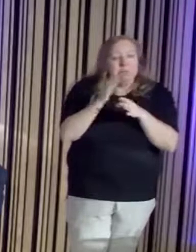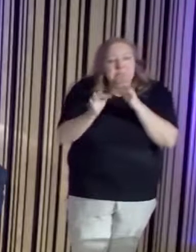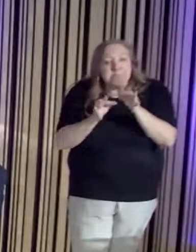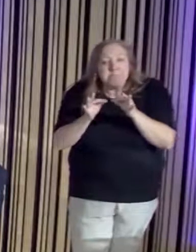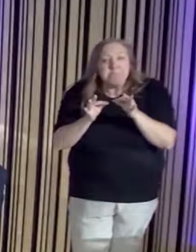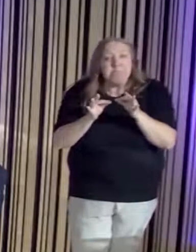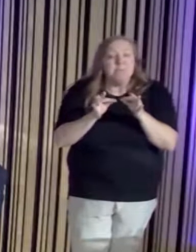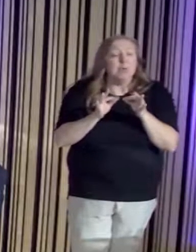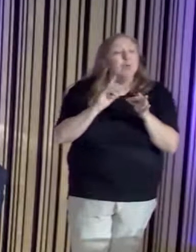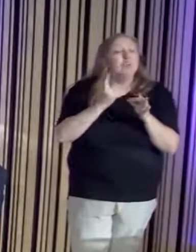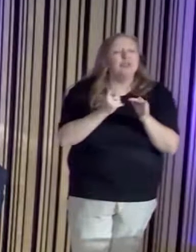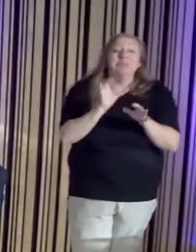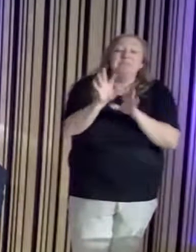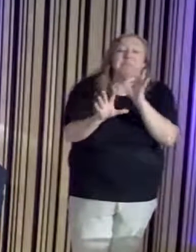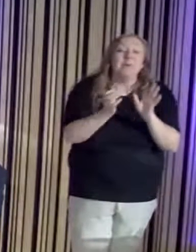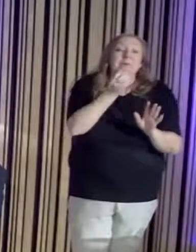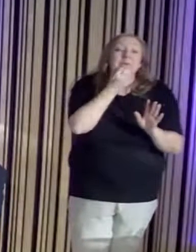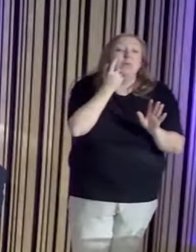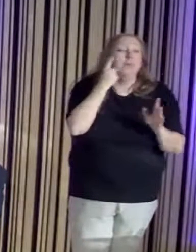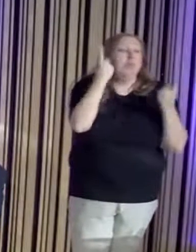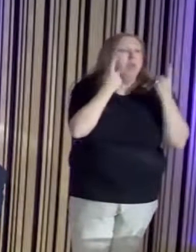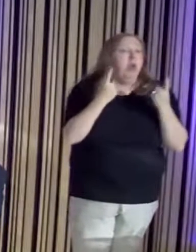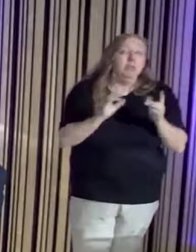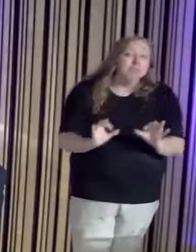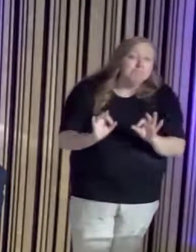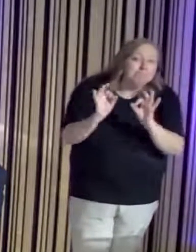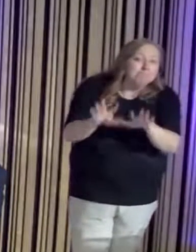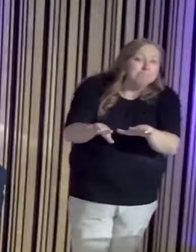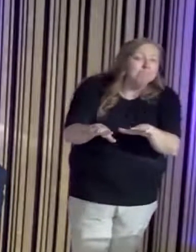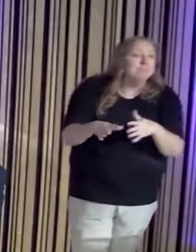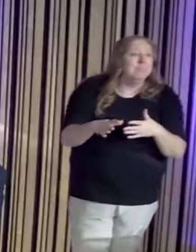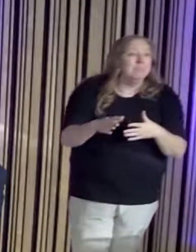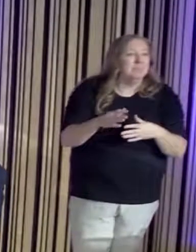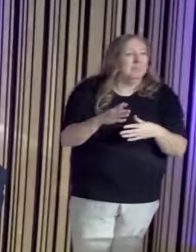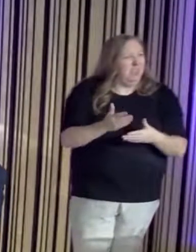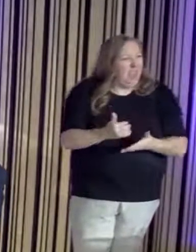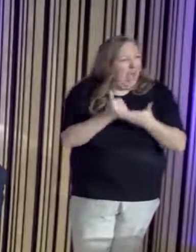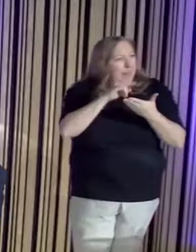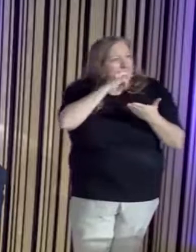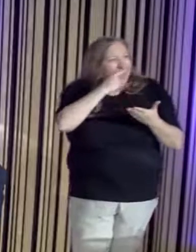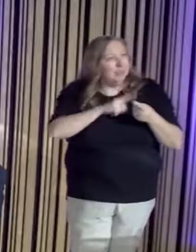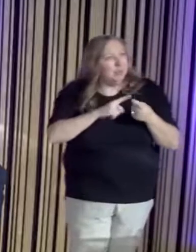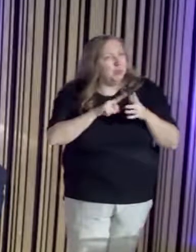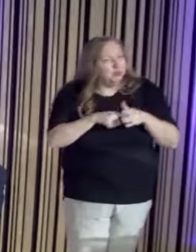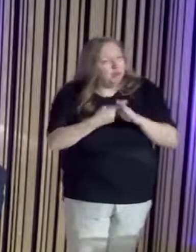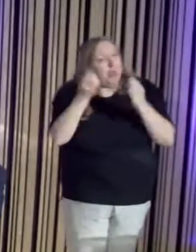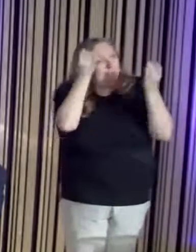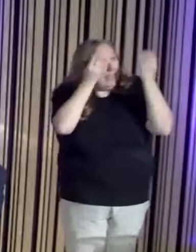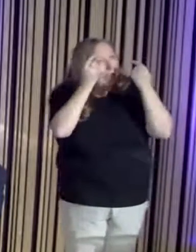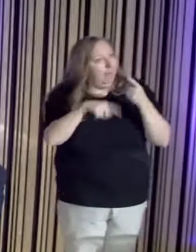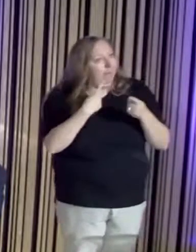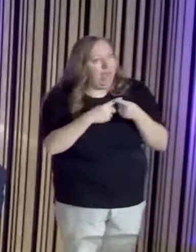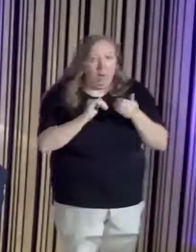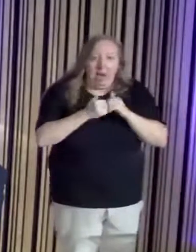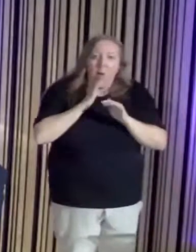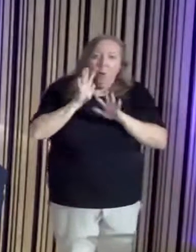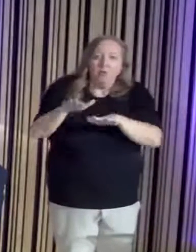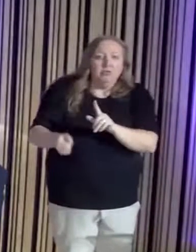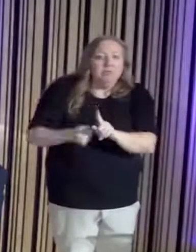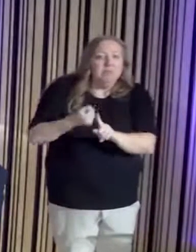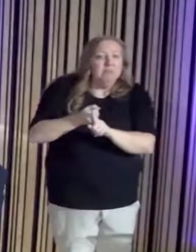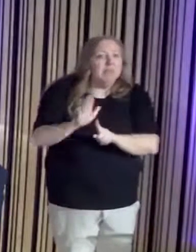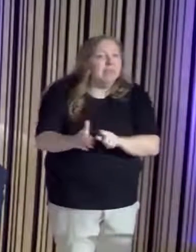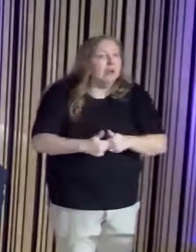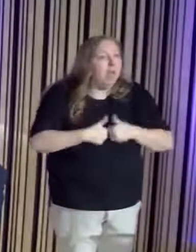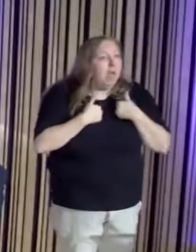them food for thought. And we show them, we make them think about what they see and what they reflect on that.